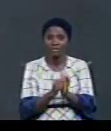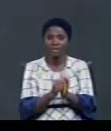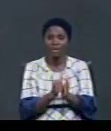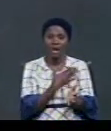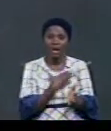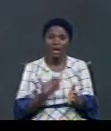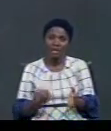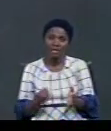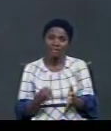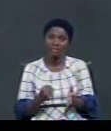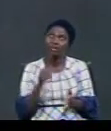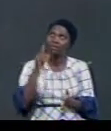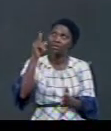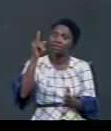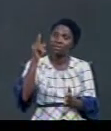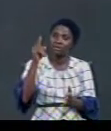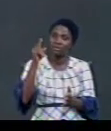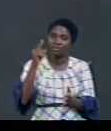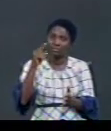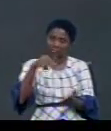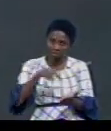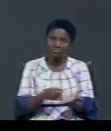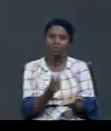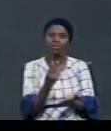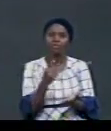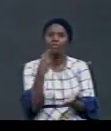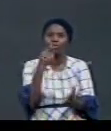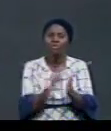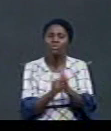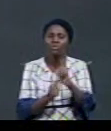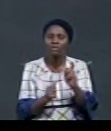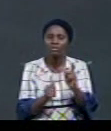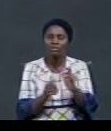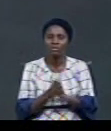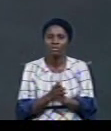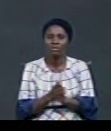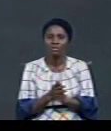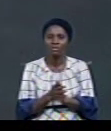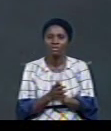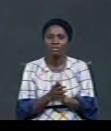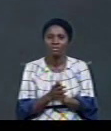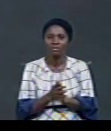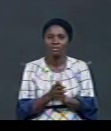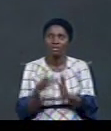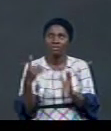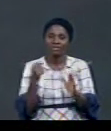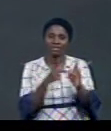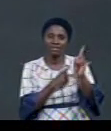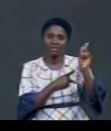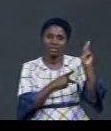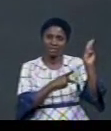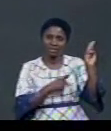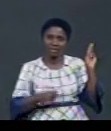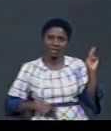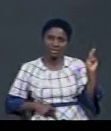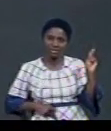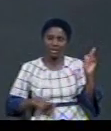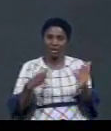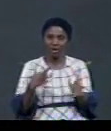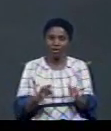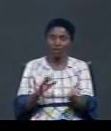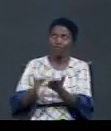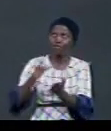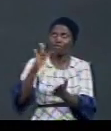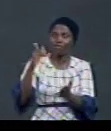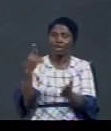he arose. Who is that? The King of glory, is the Lord